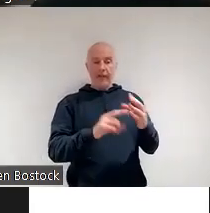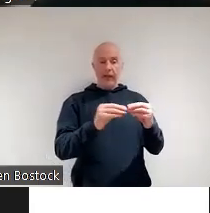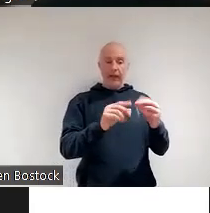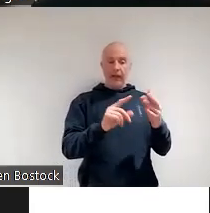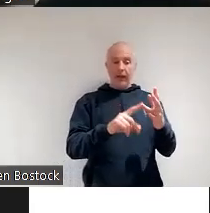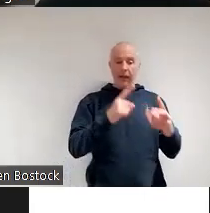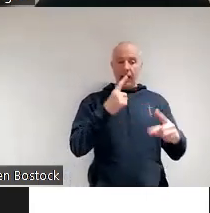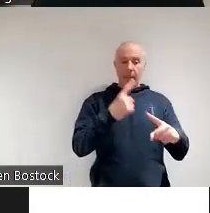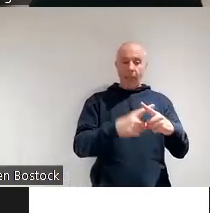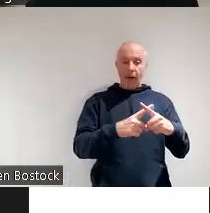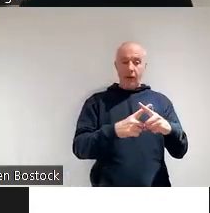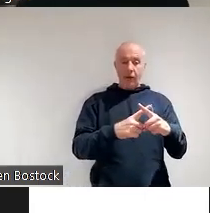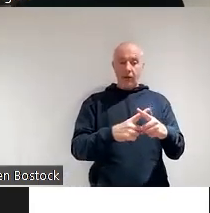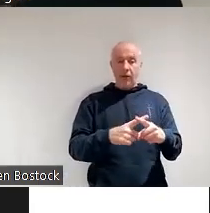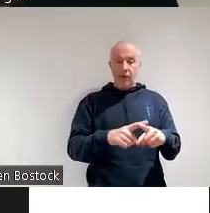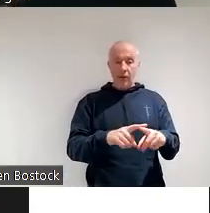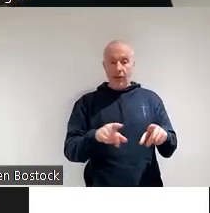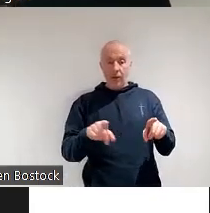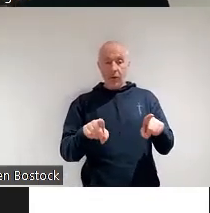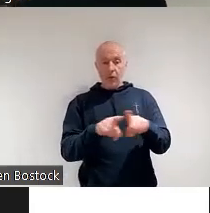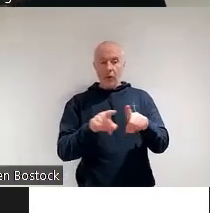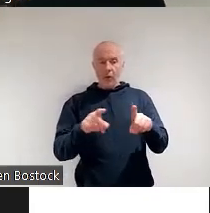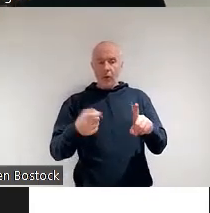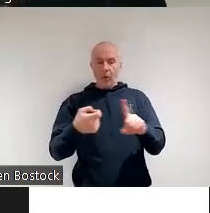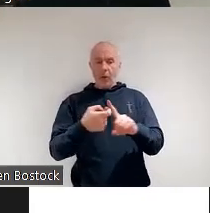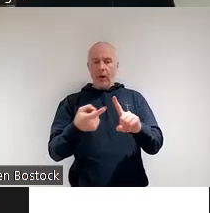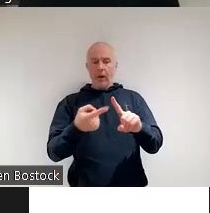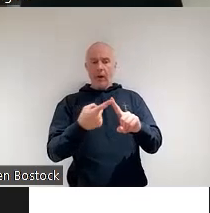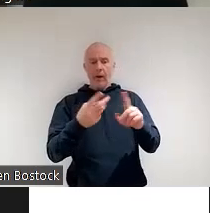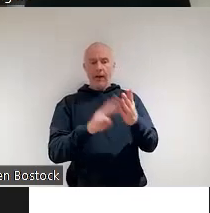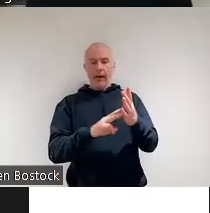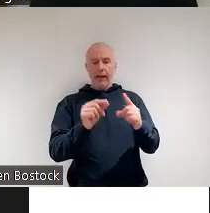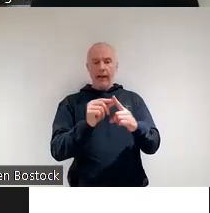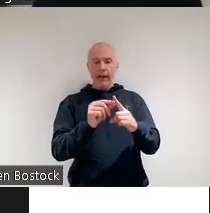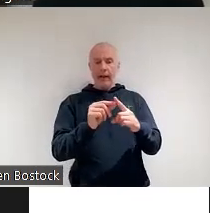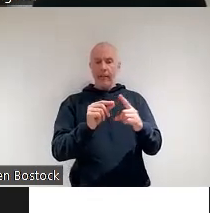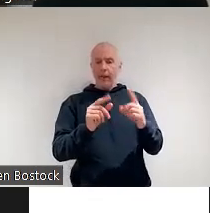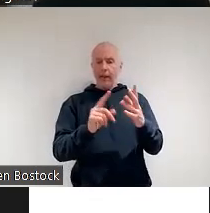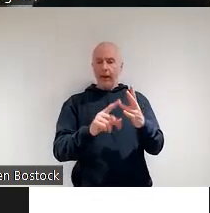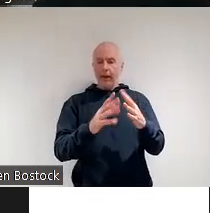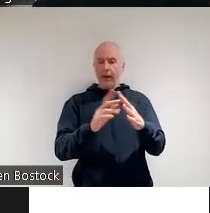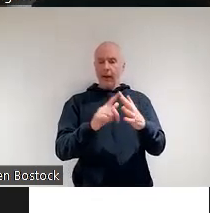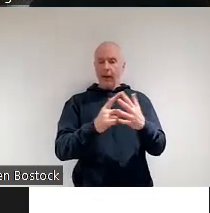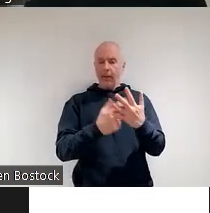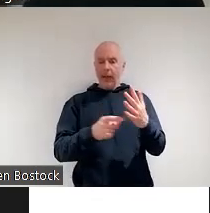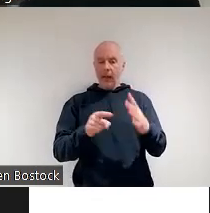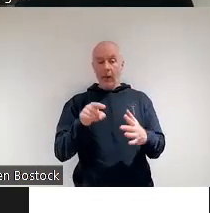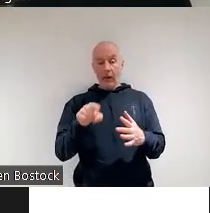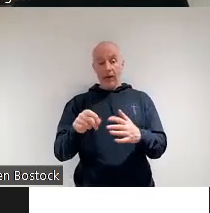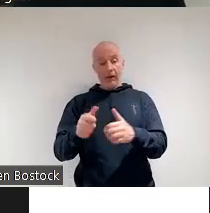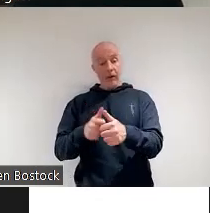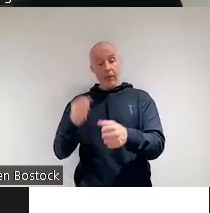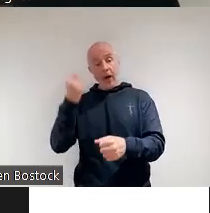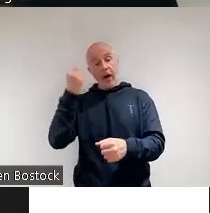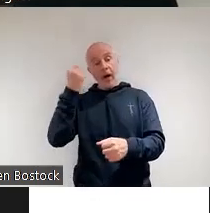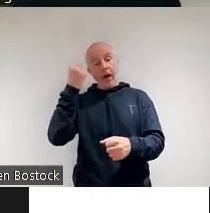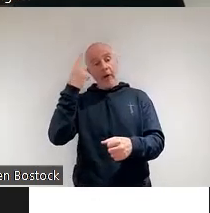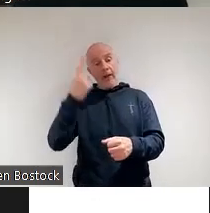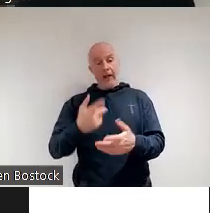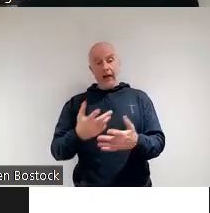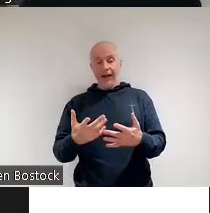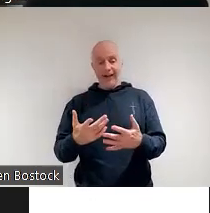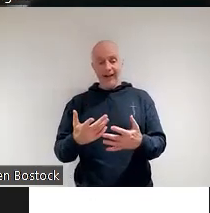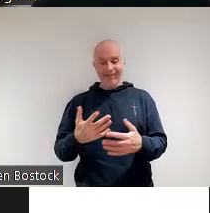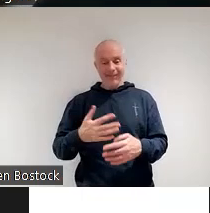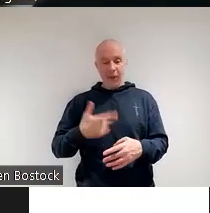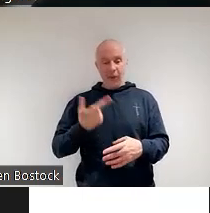this company, for Kempower. Kempower realized that there could be a lot of applications where you don't want to fix your chargers in the